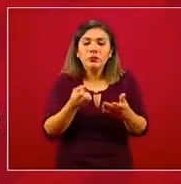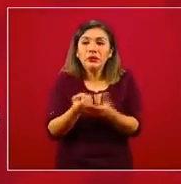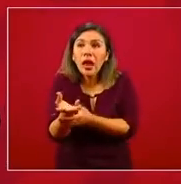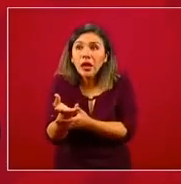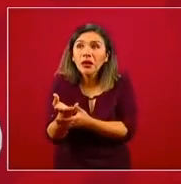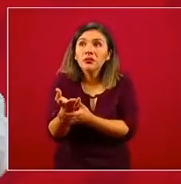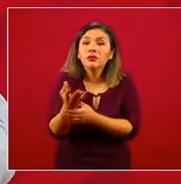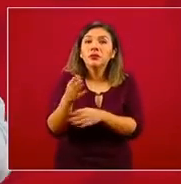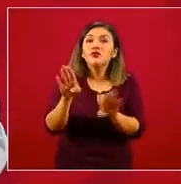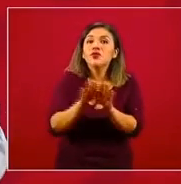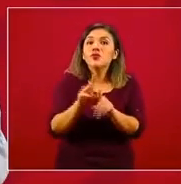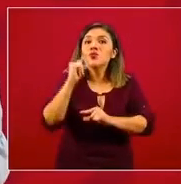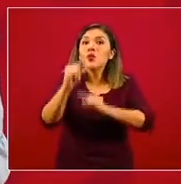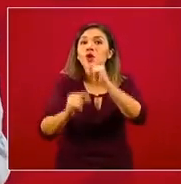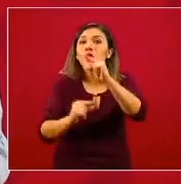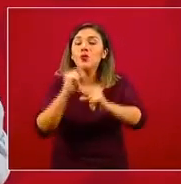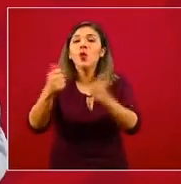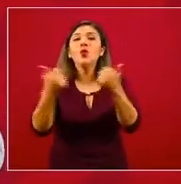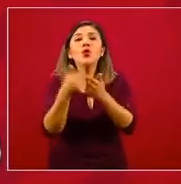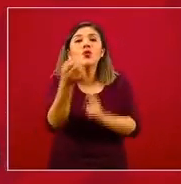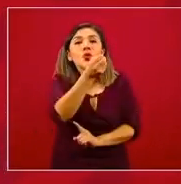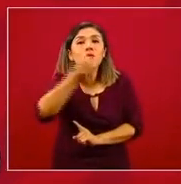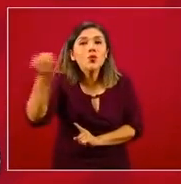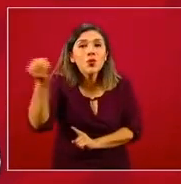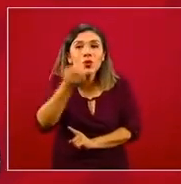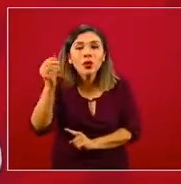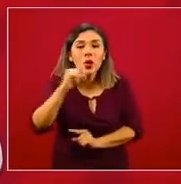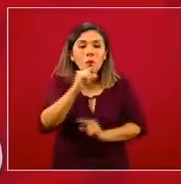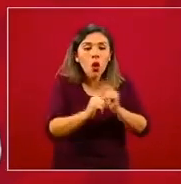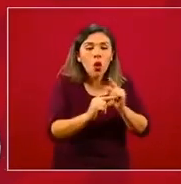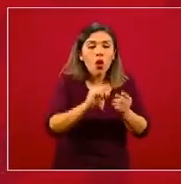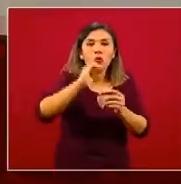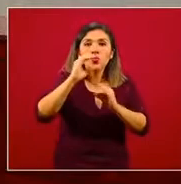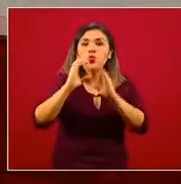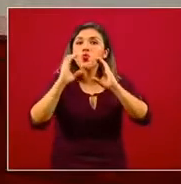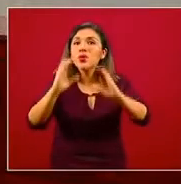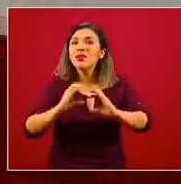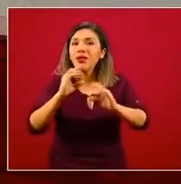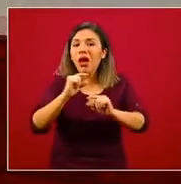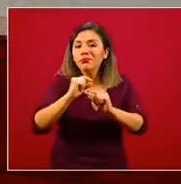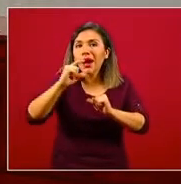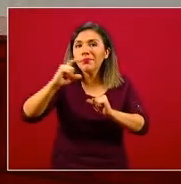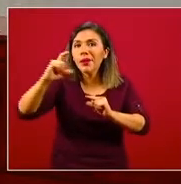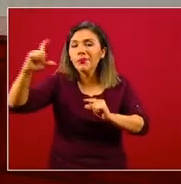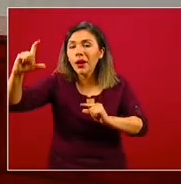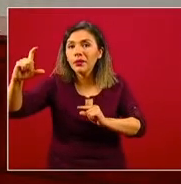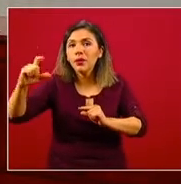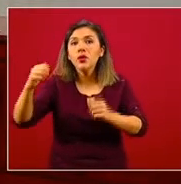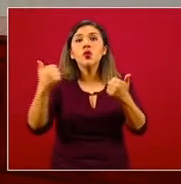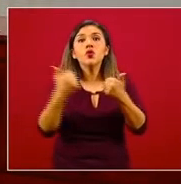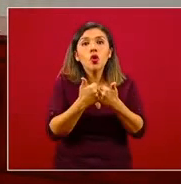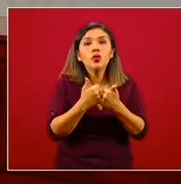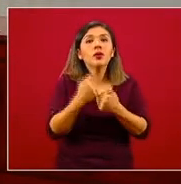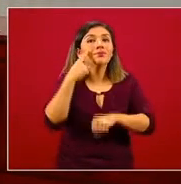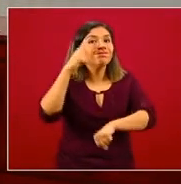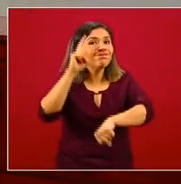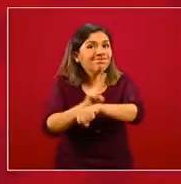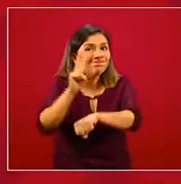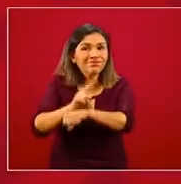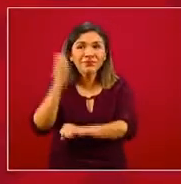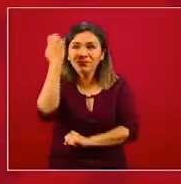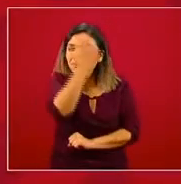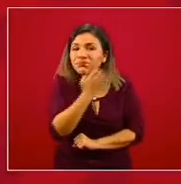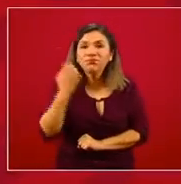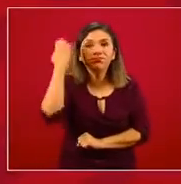start testing our mobility experiences in an orderly way, in a staggered and careful way,